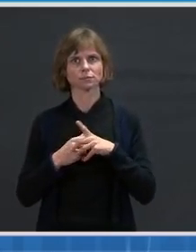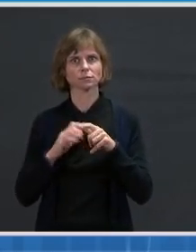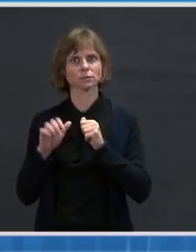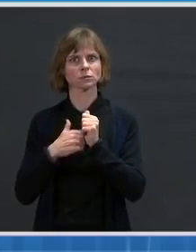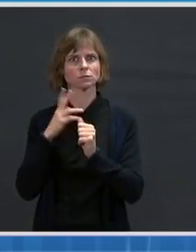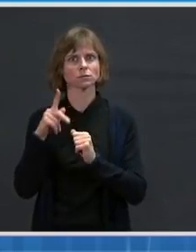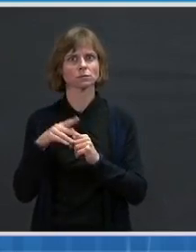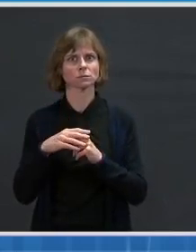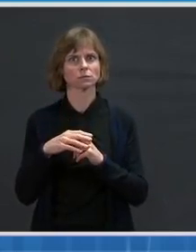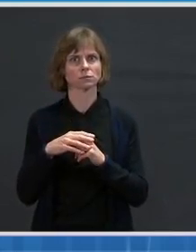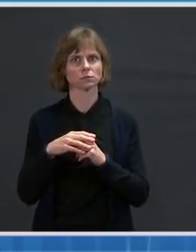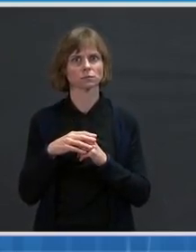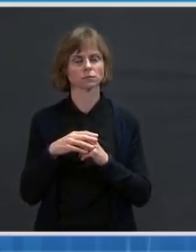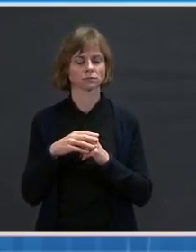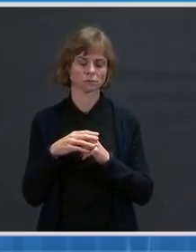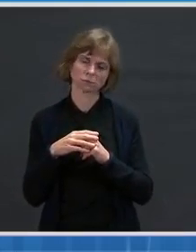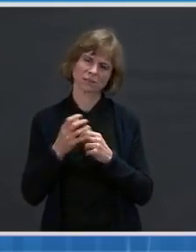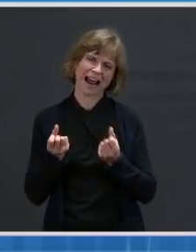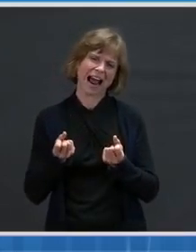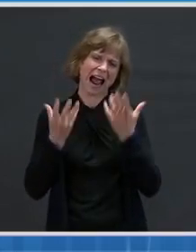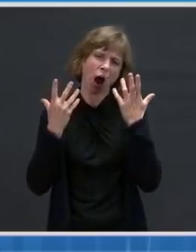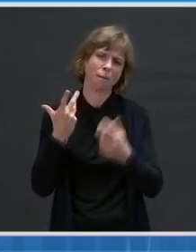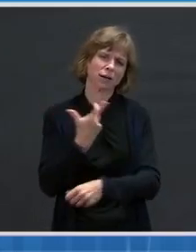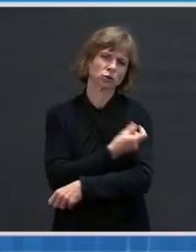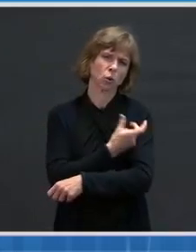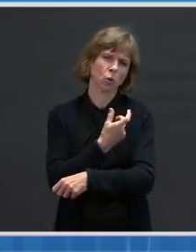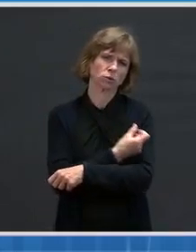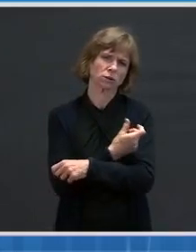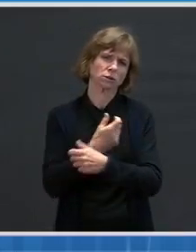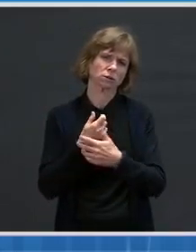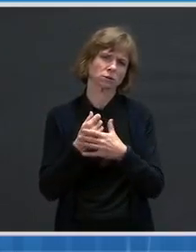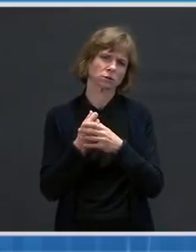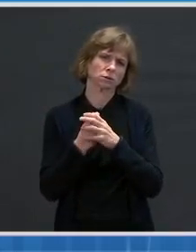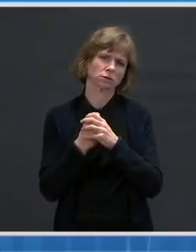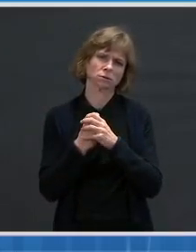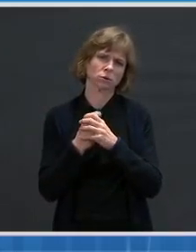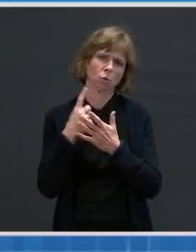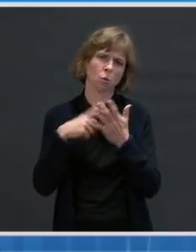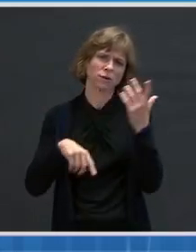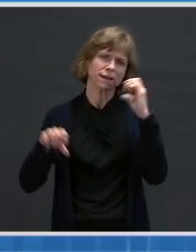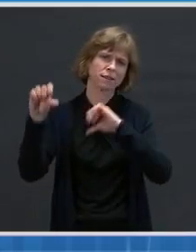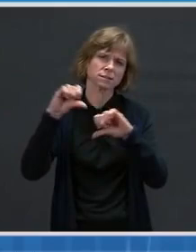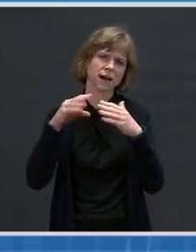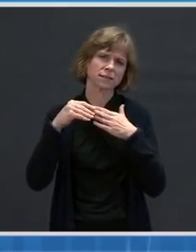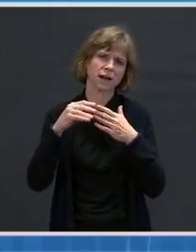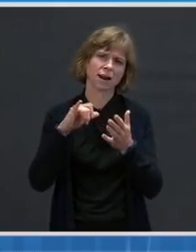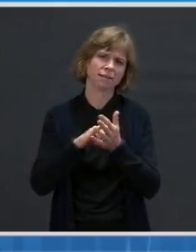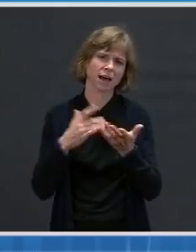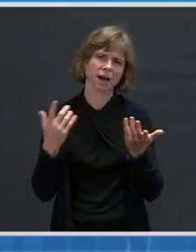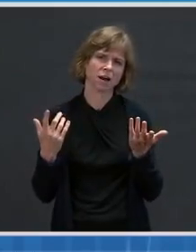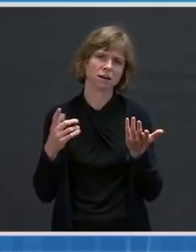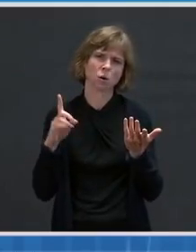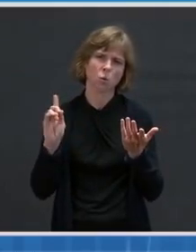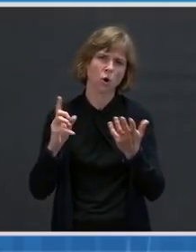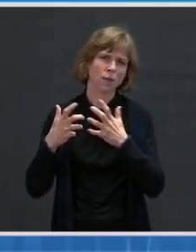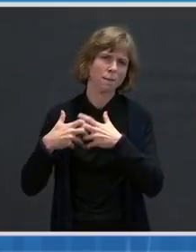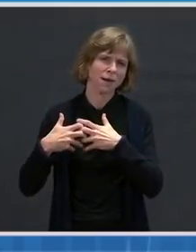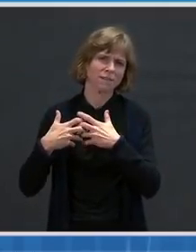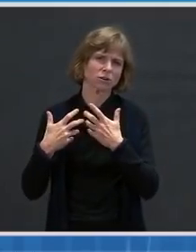bit, though? Do you have any idea of how many doses there will be? The science isn't guiding that. You know whether they're manufacturing and where they are in that.